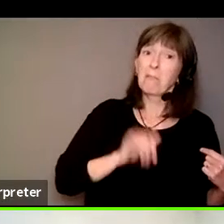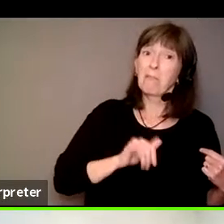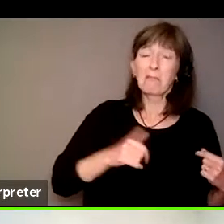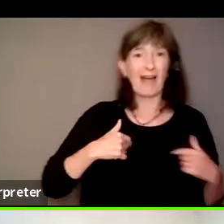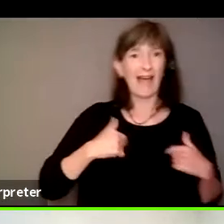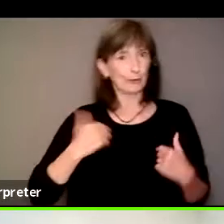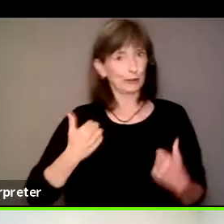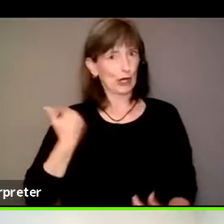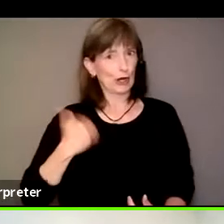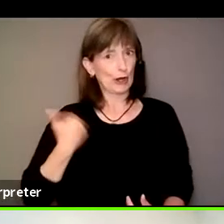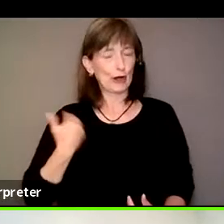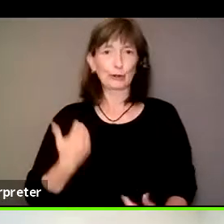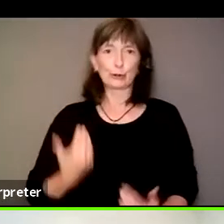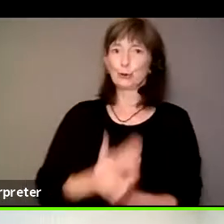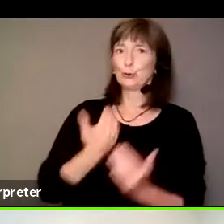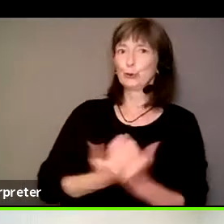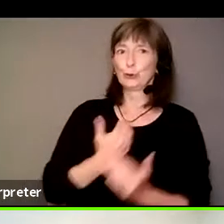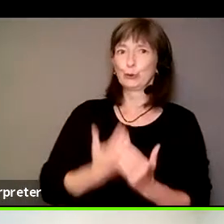fresh and